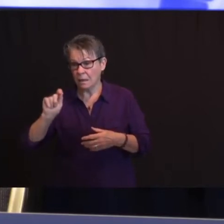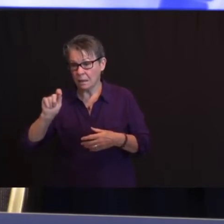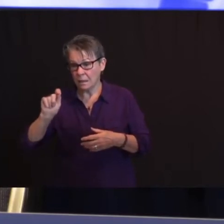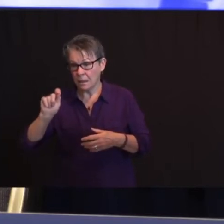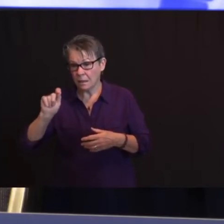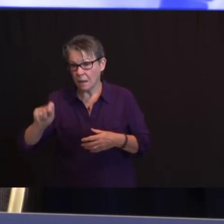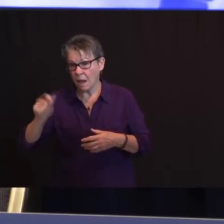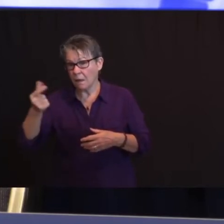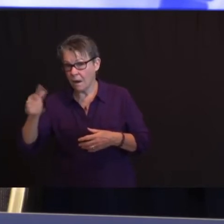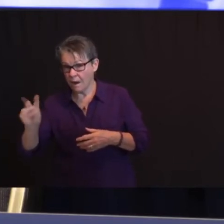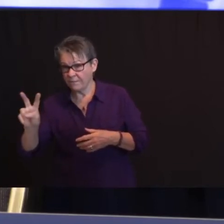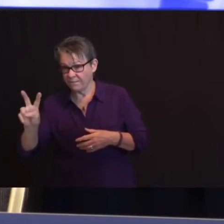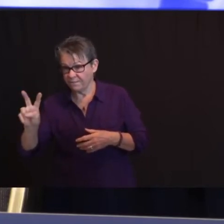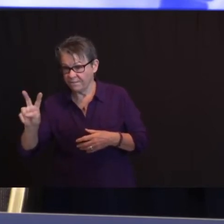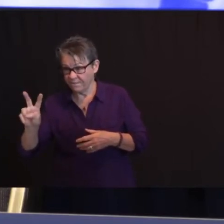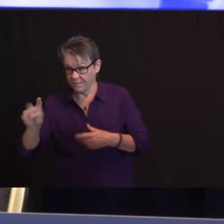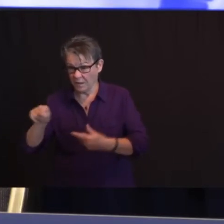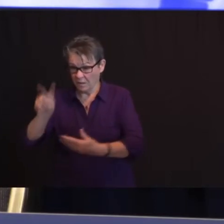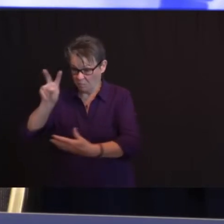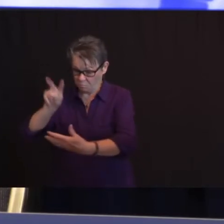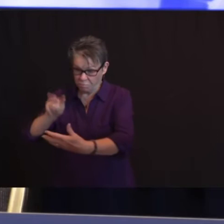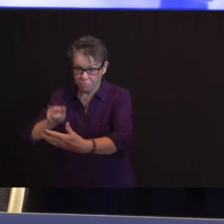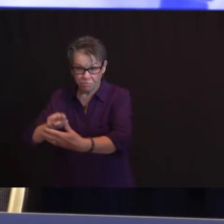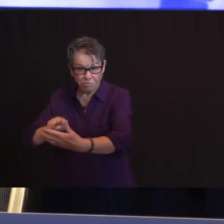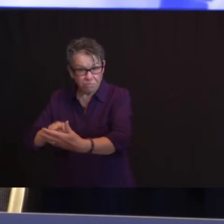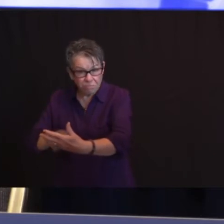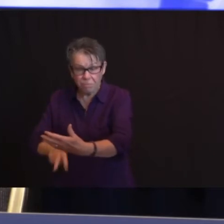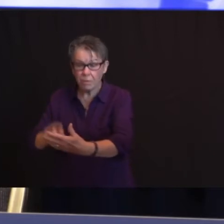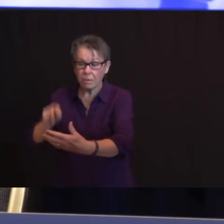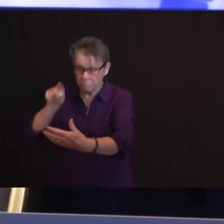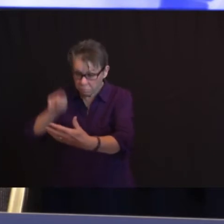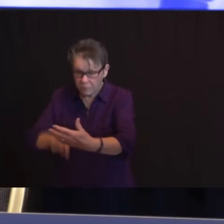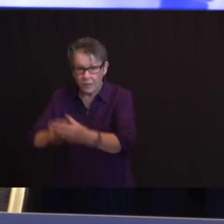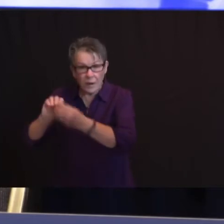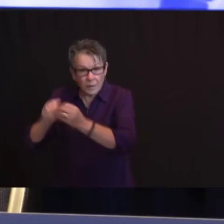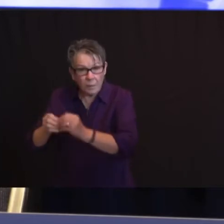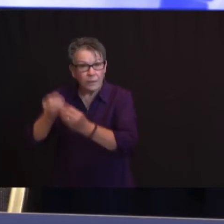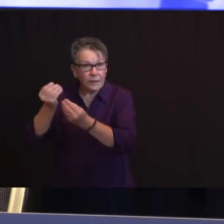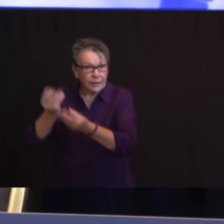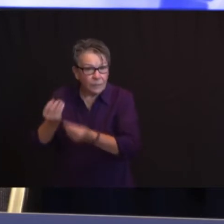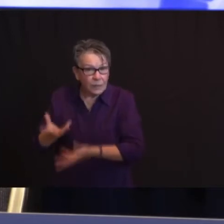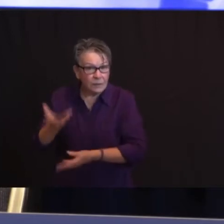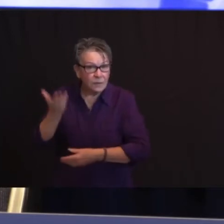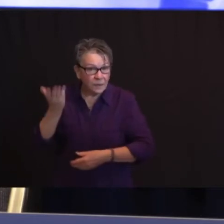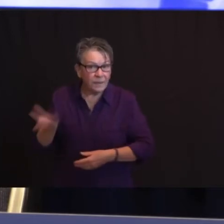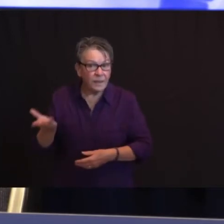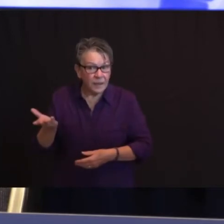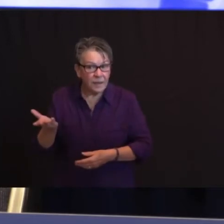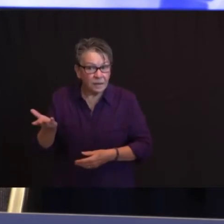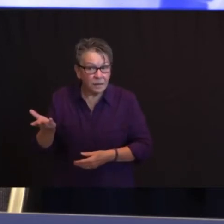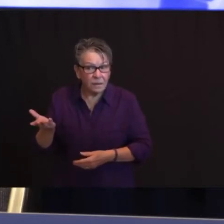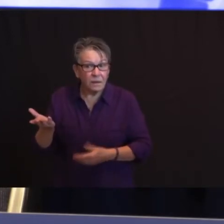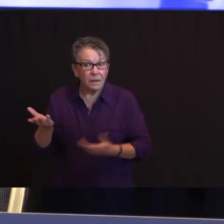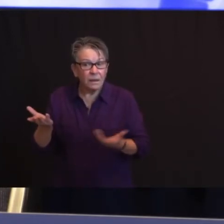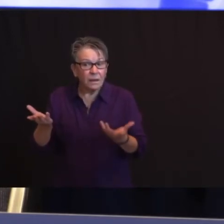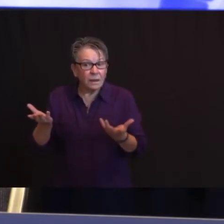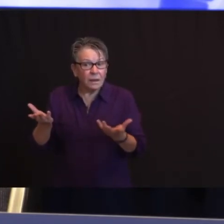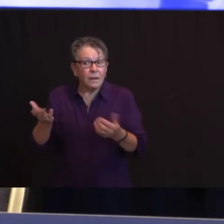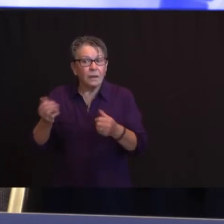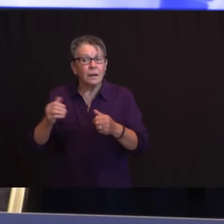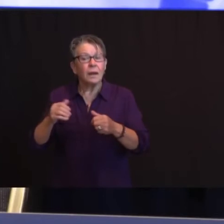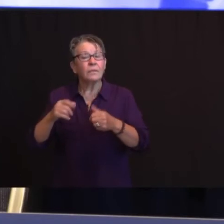distancing, masking, washing hands frequently, these are the only tools we have. They're the tools that are available to us to protect